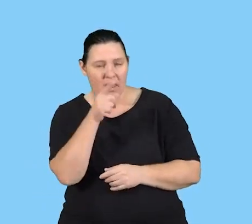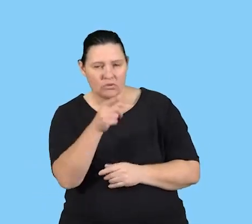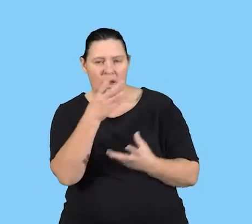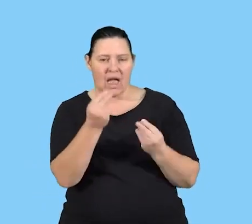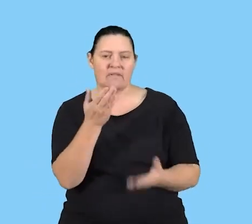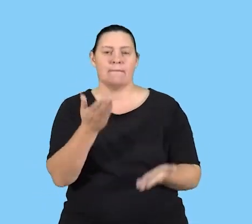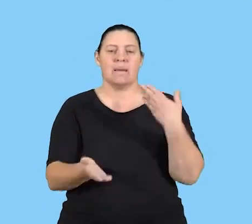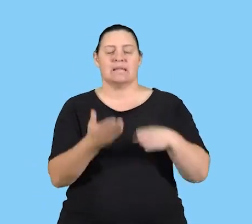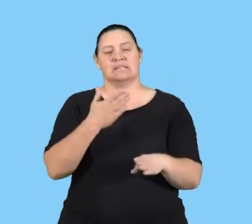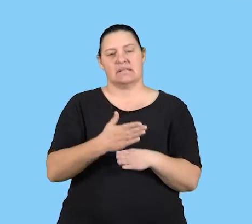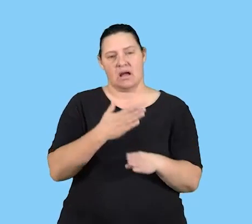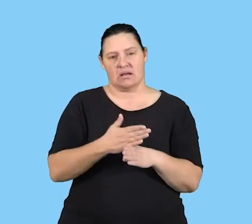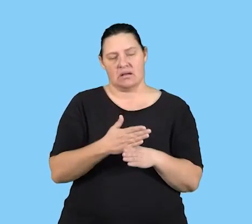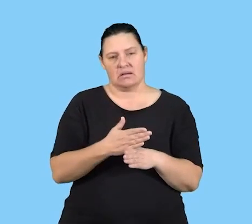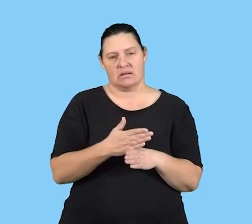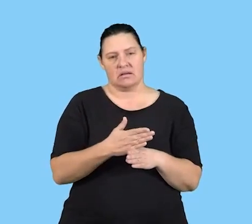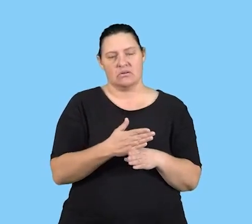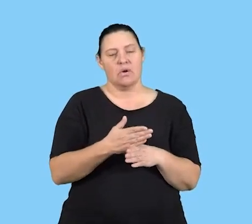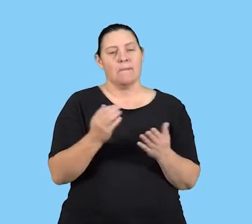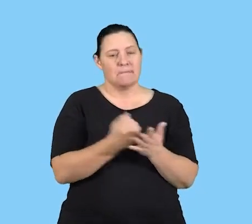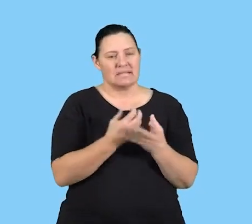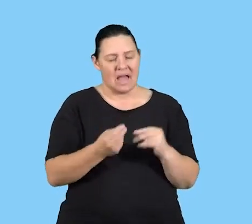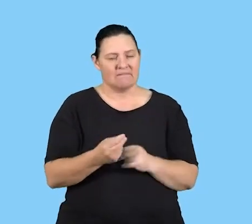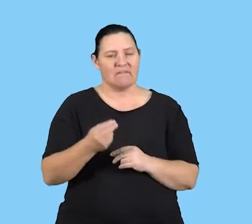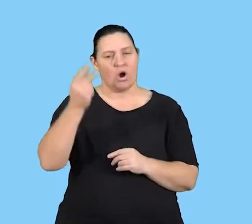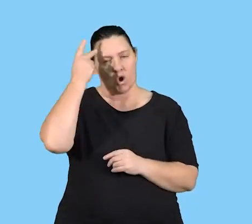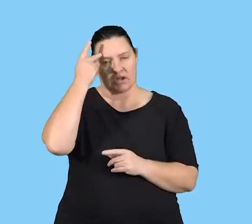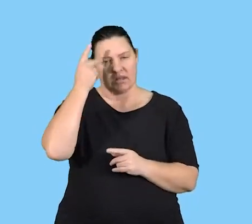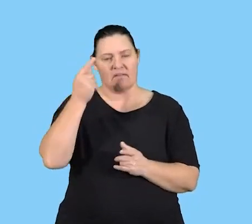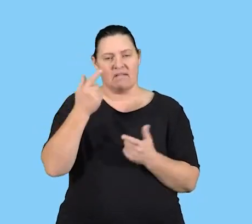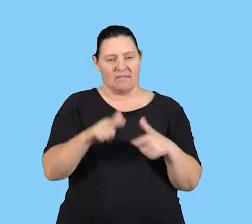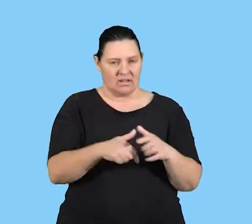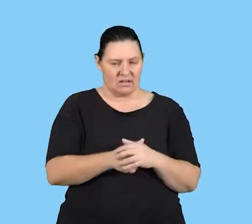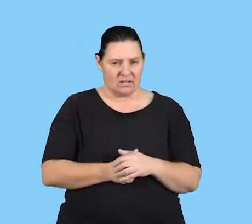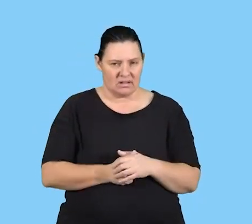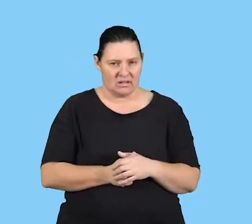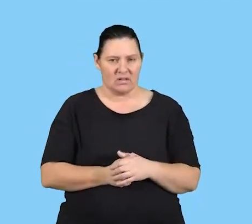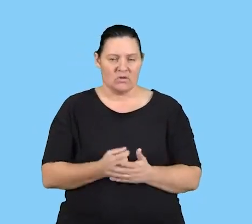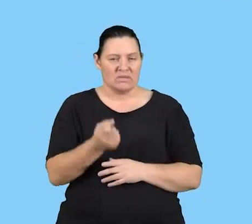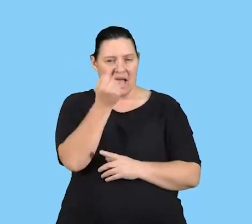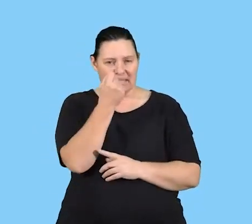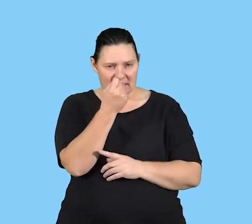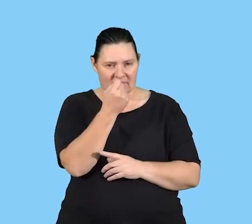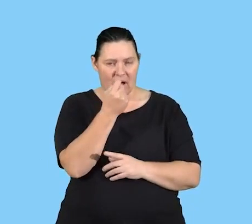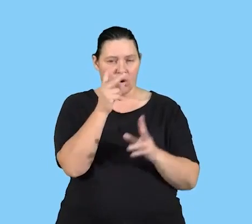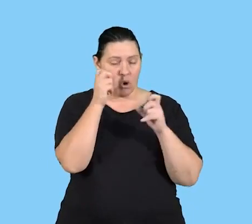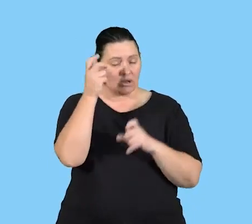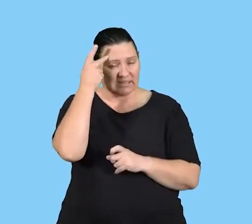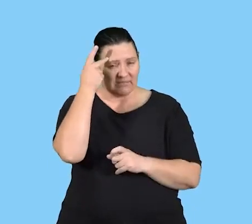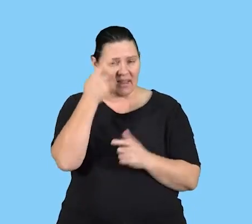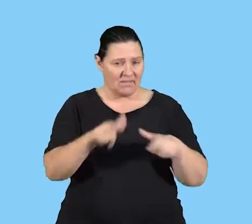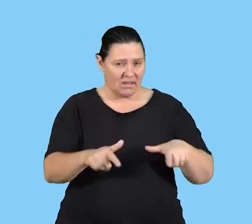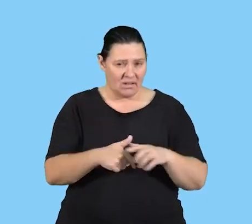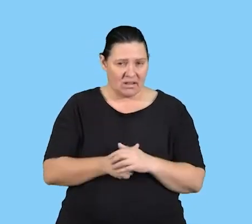a balanced task, you must consider the cognitive levels. And colleagues, you have to understand that the cognitive